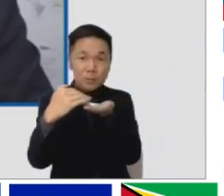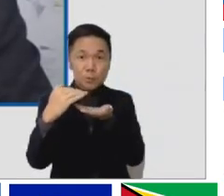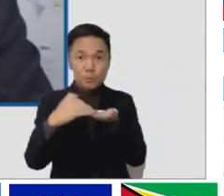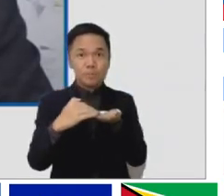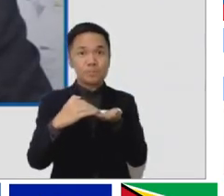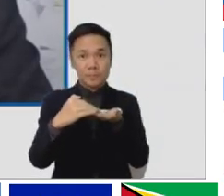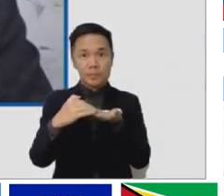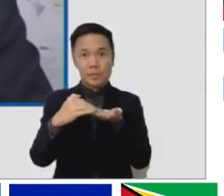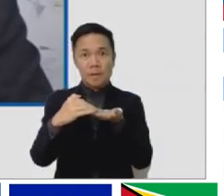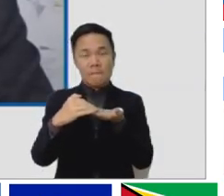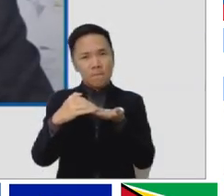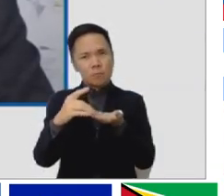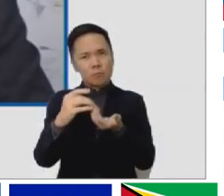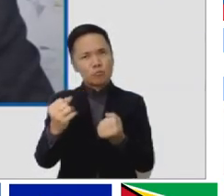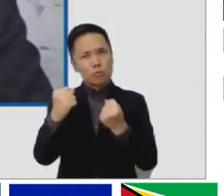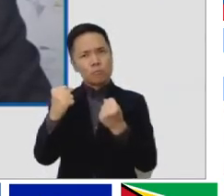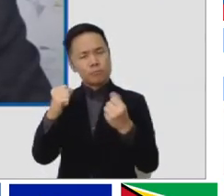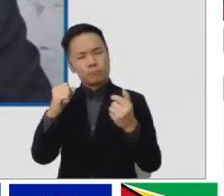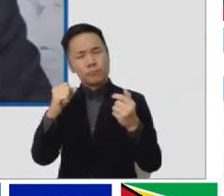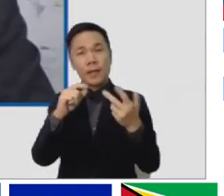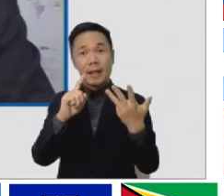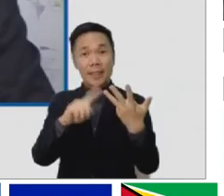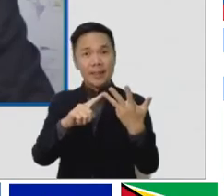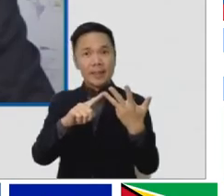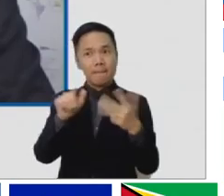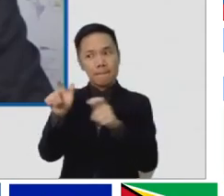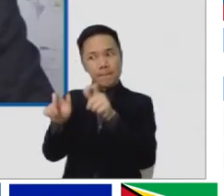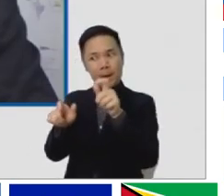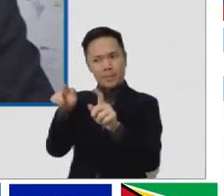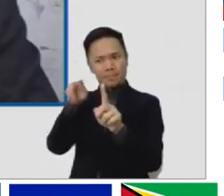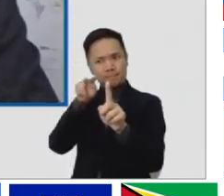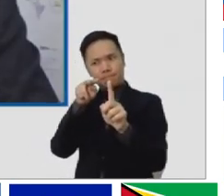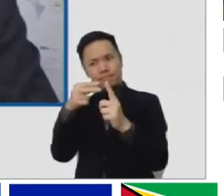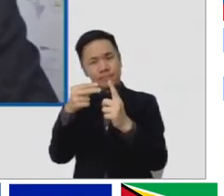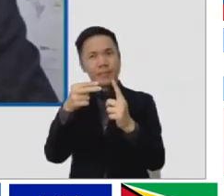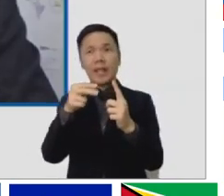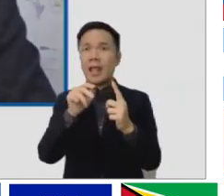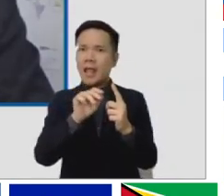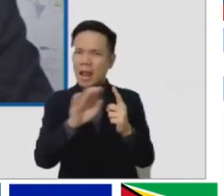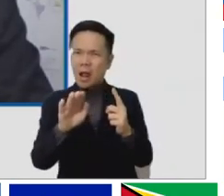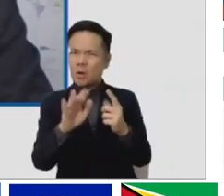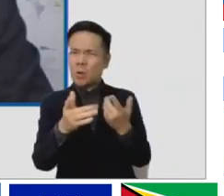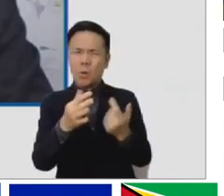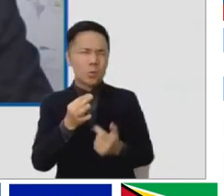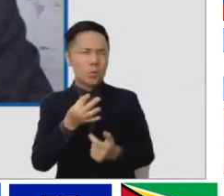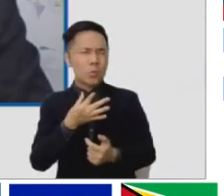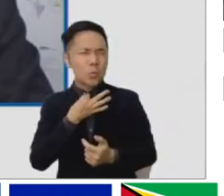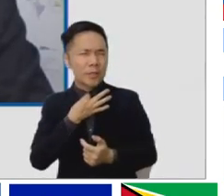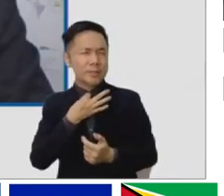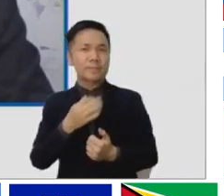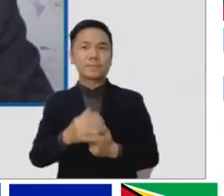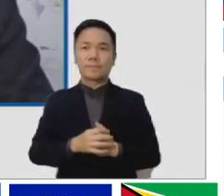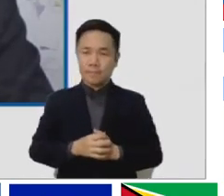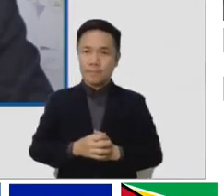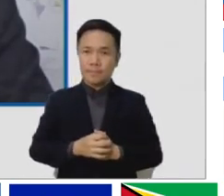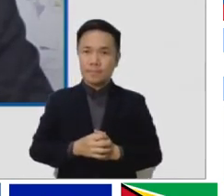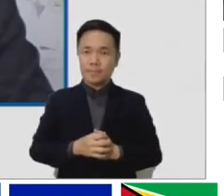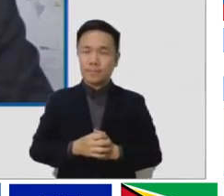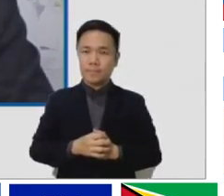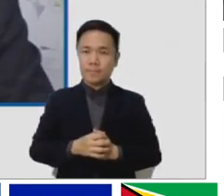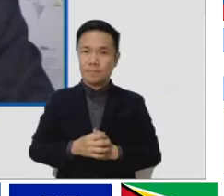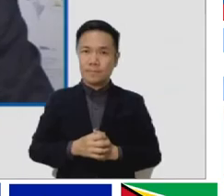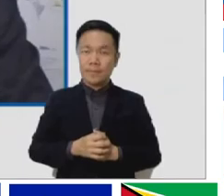People vulnerability and the perception of risk. Thank you. We move now to our first